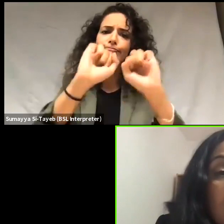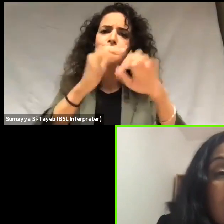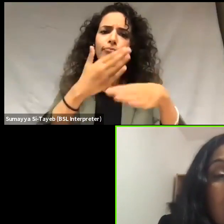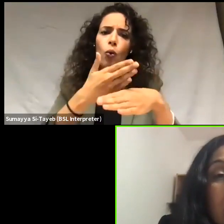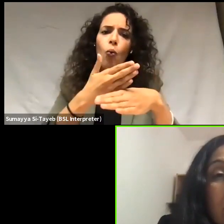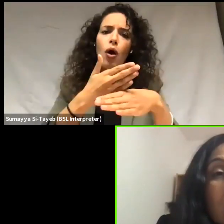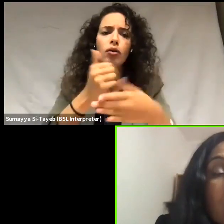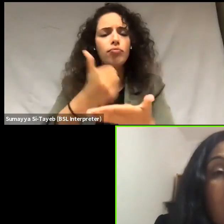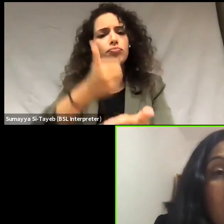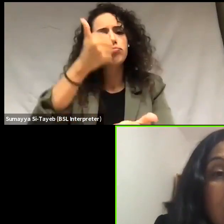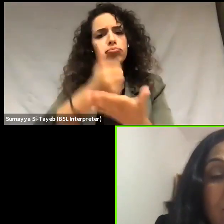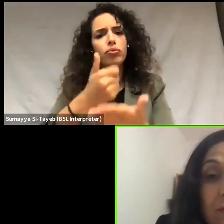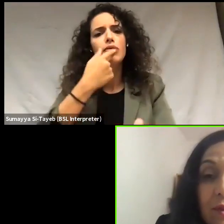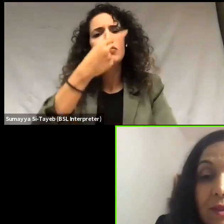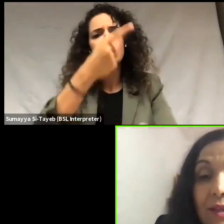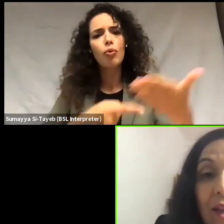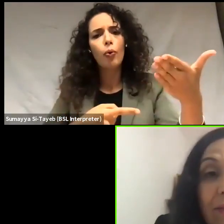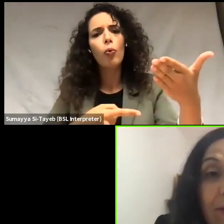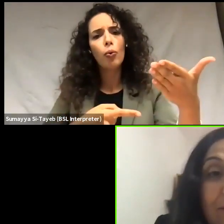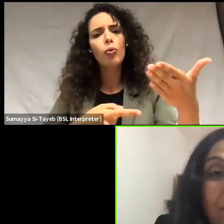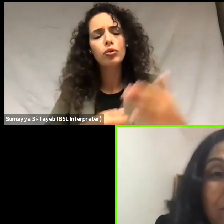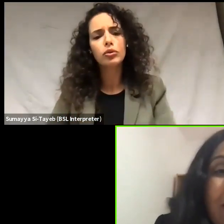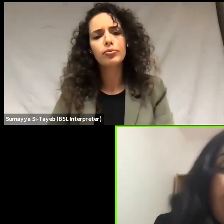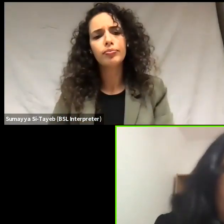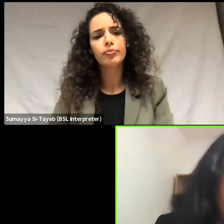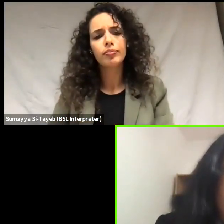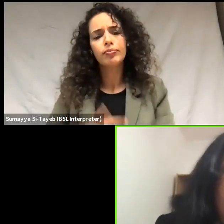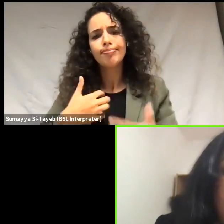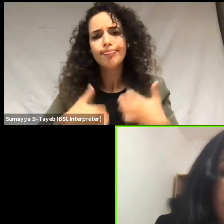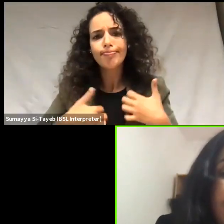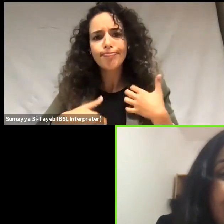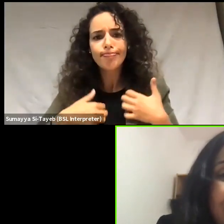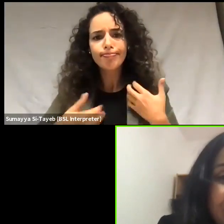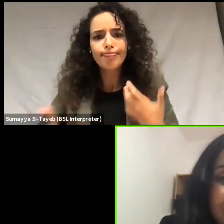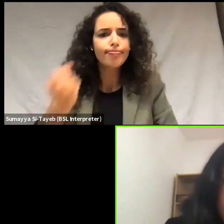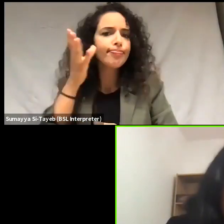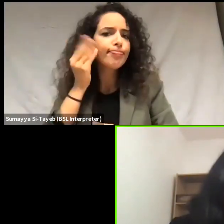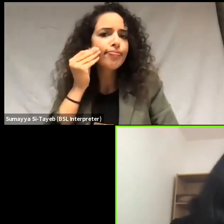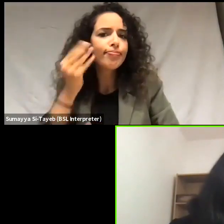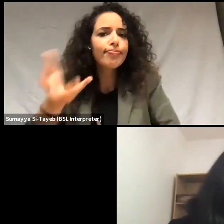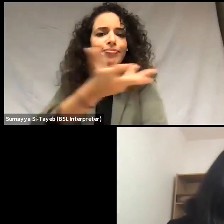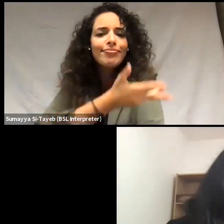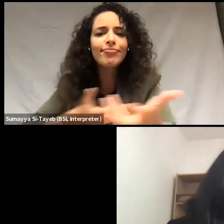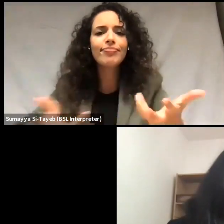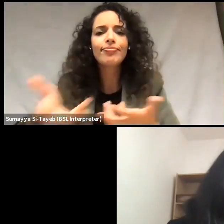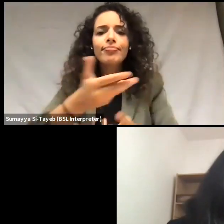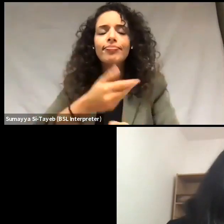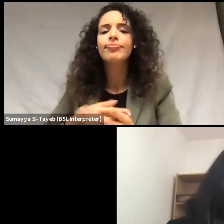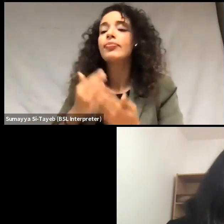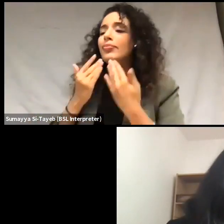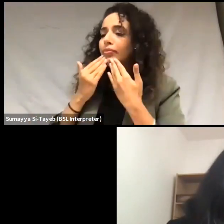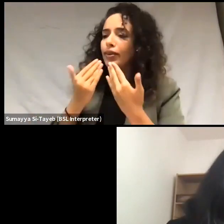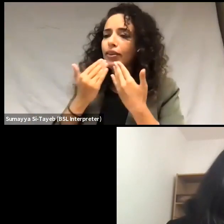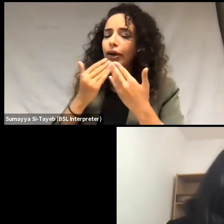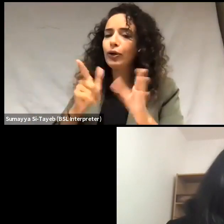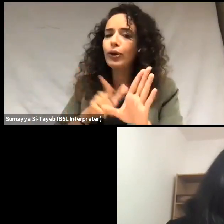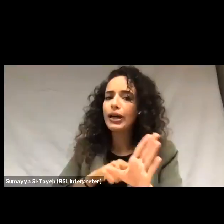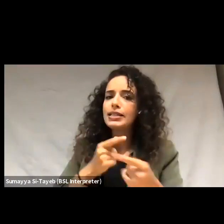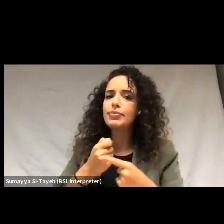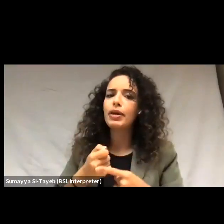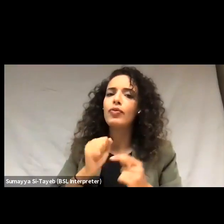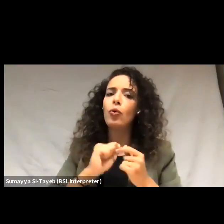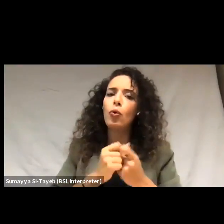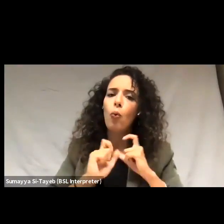report and look forward to, as I said, hearing everyone's discussions. Thank you, Yasmin, for your continued